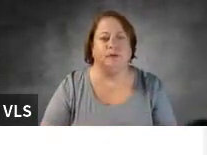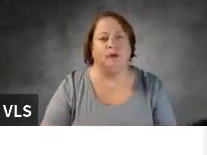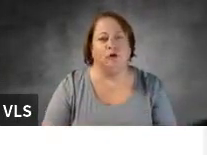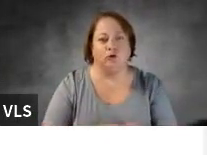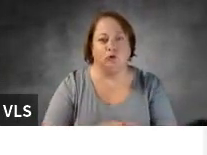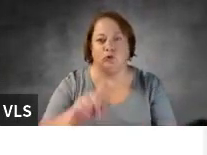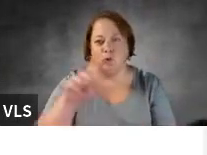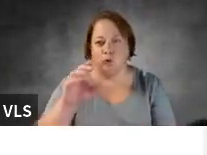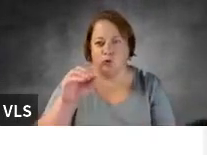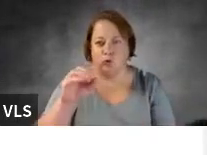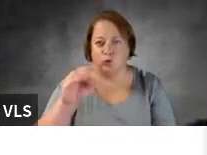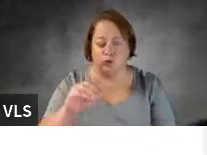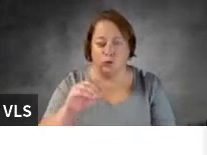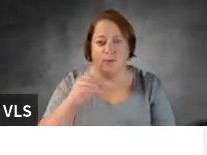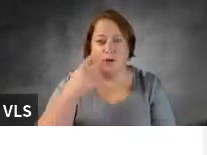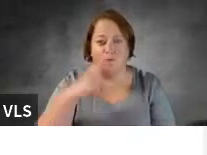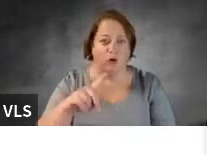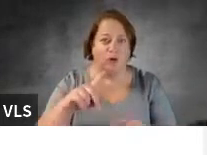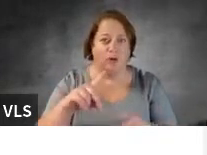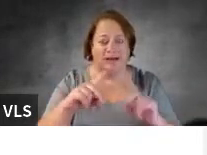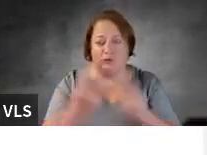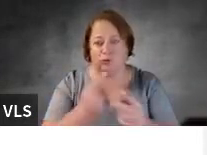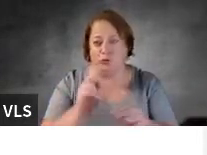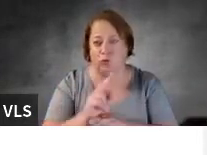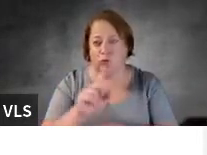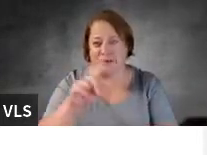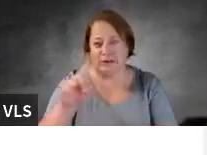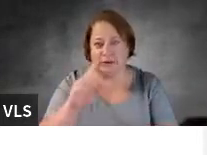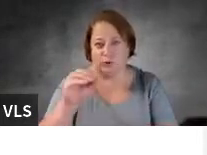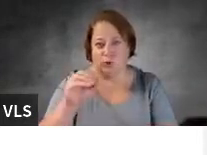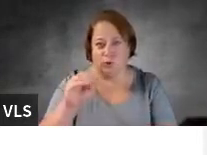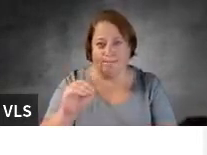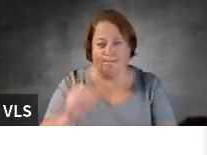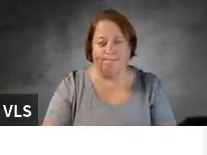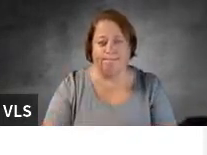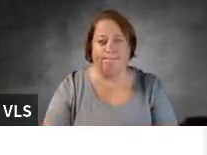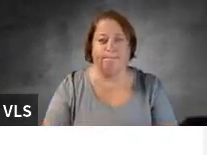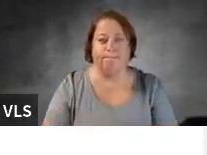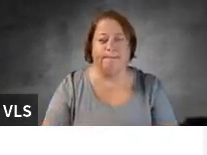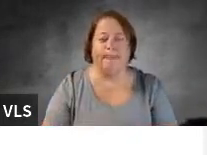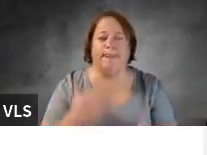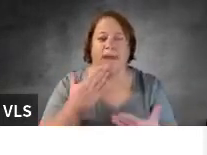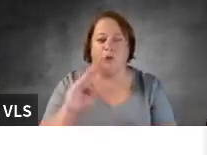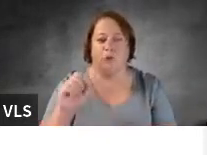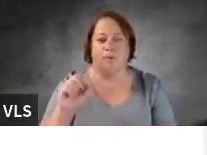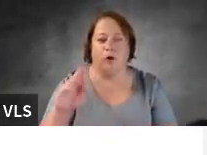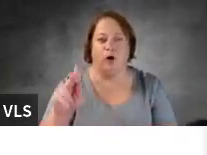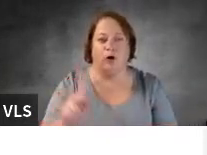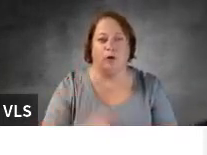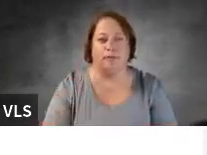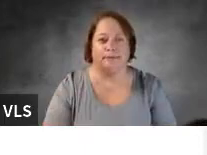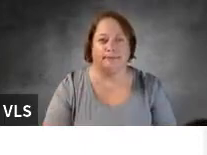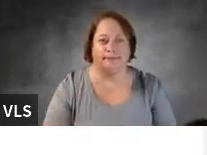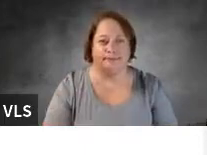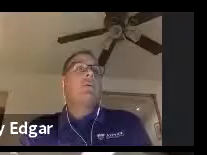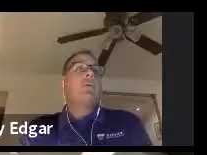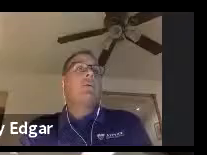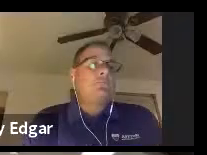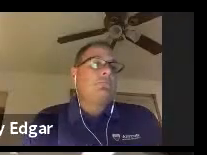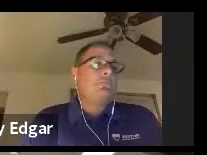Zoom links for those districts that are using Zoom. Thank you, Mark.